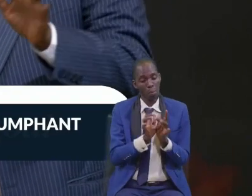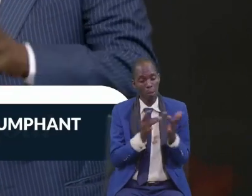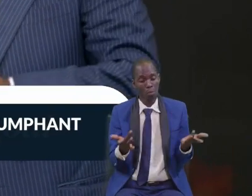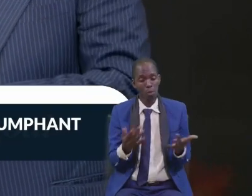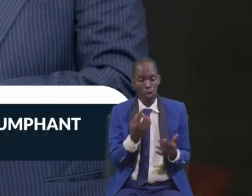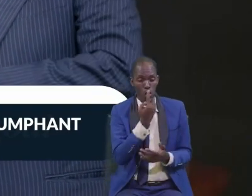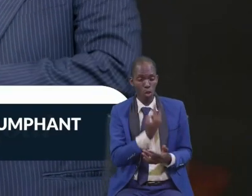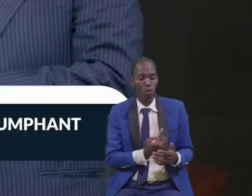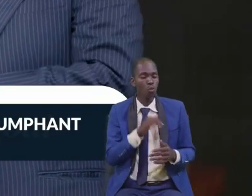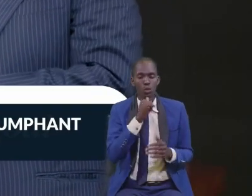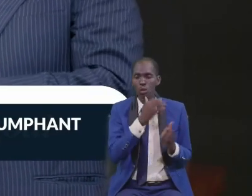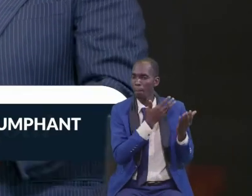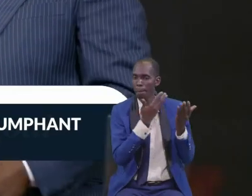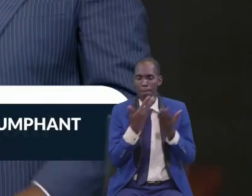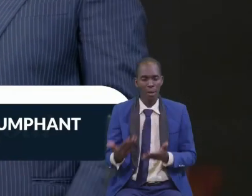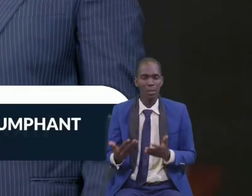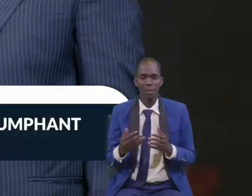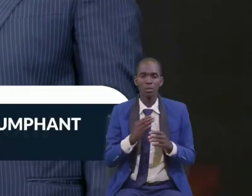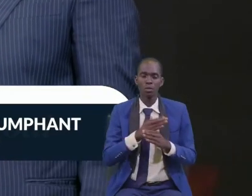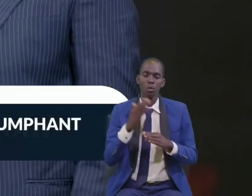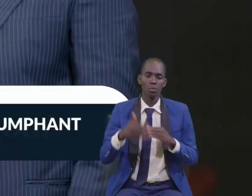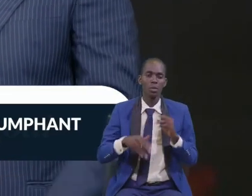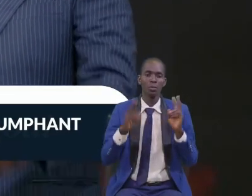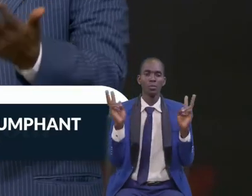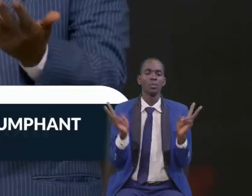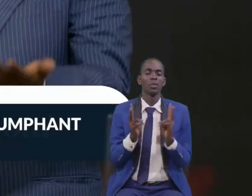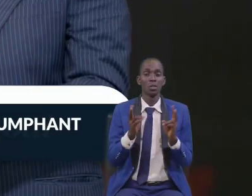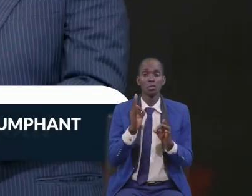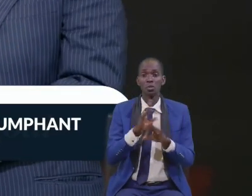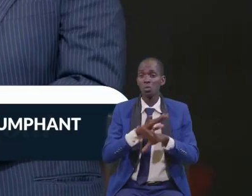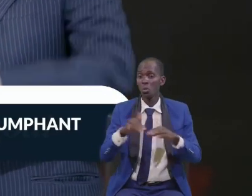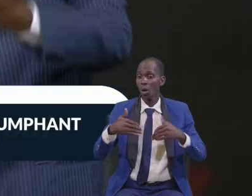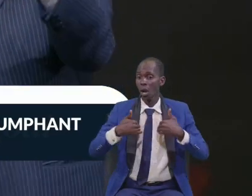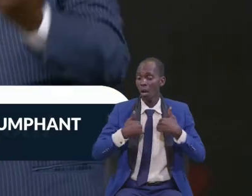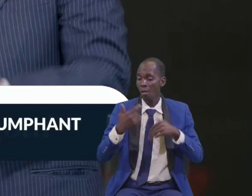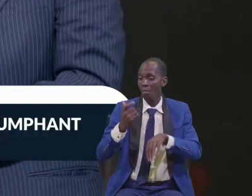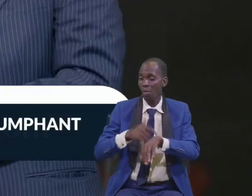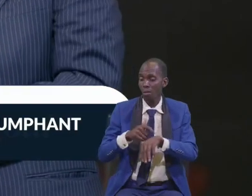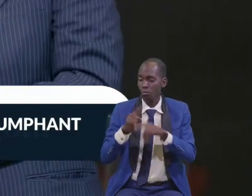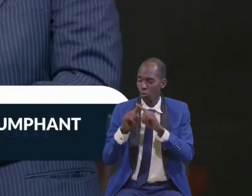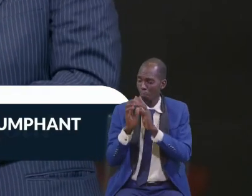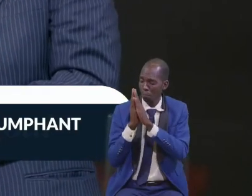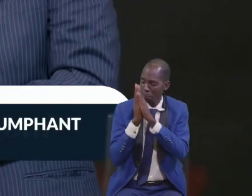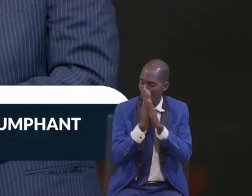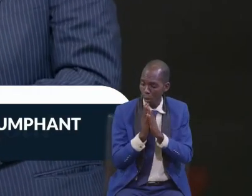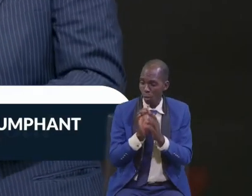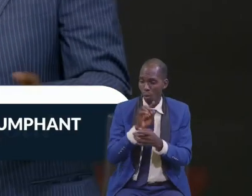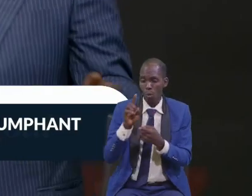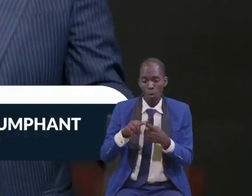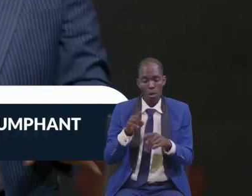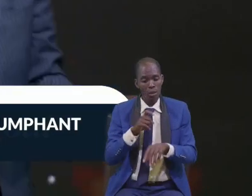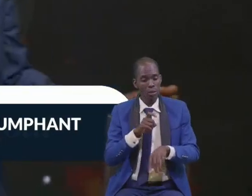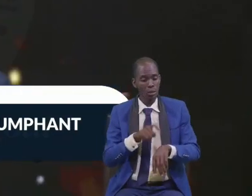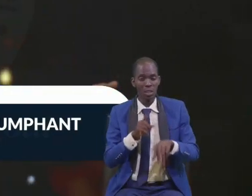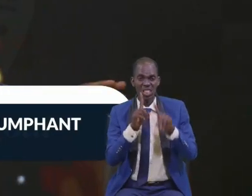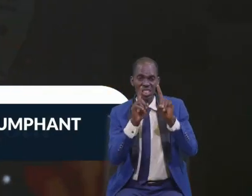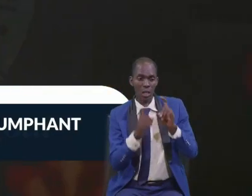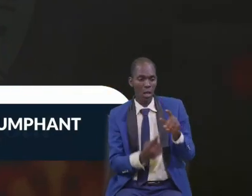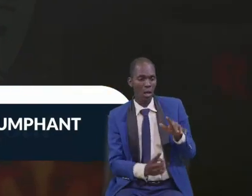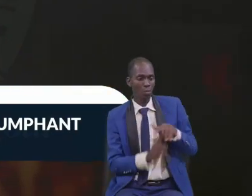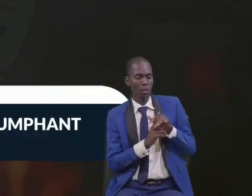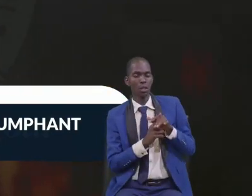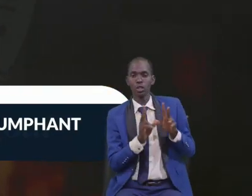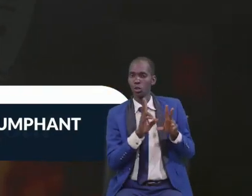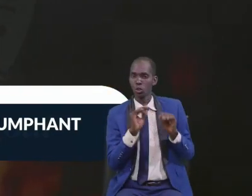don't ever have time to pray, trials come, no prayer. Temptations come, no prayer.